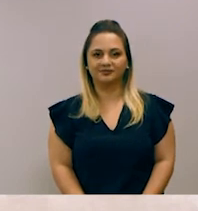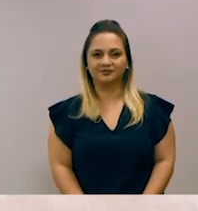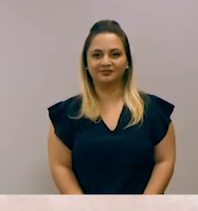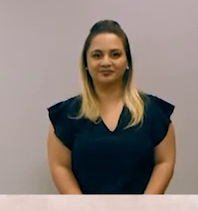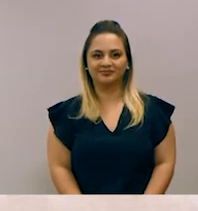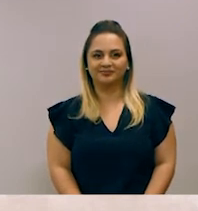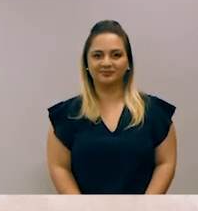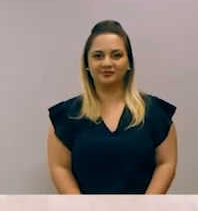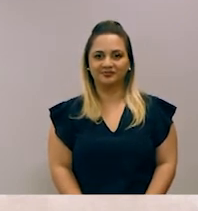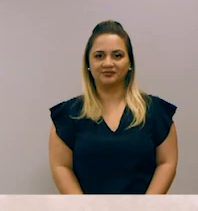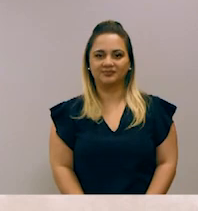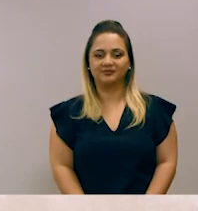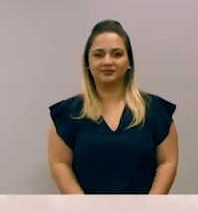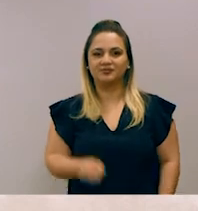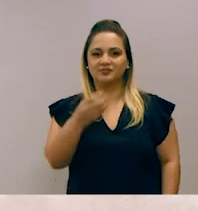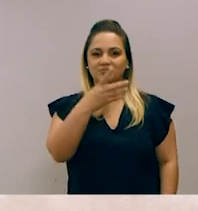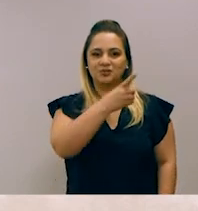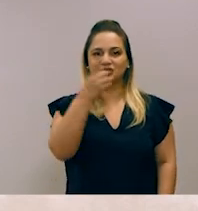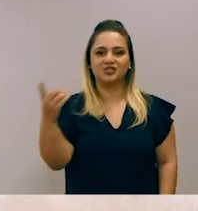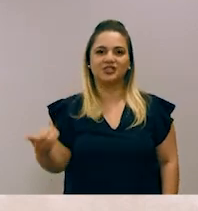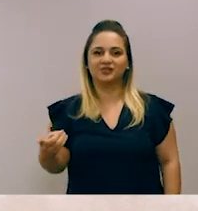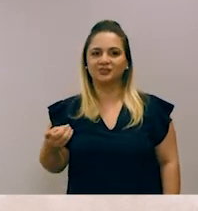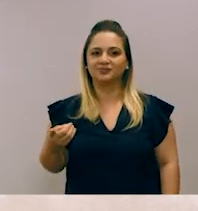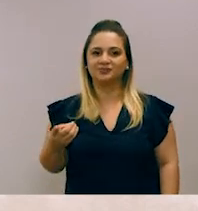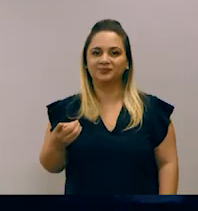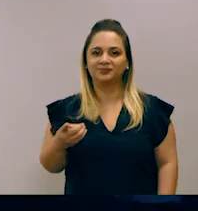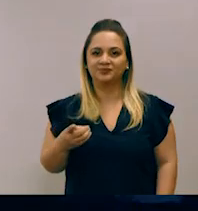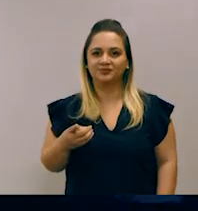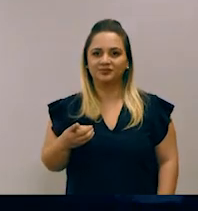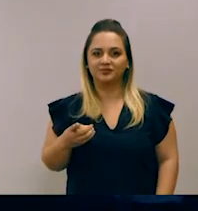Okay, I will turn on the chronometer. Good morning, everyone.